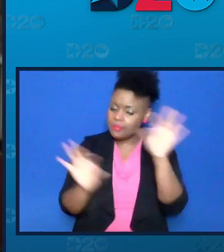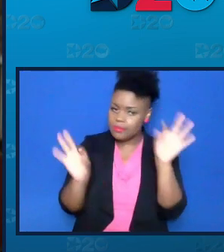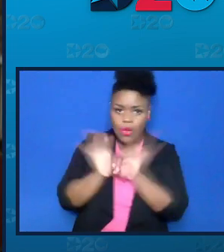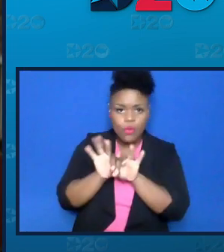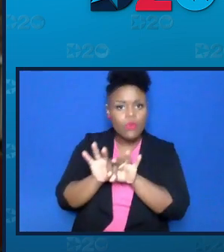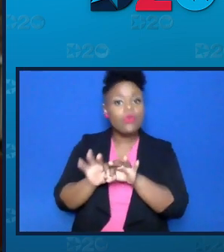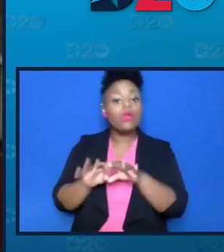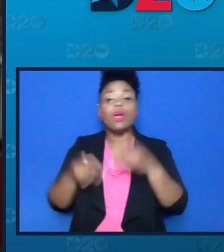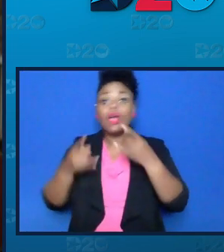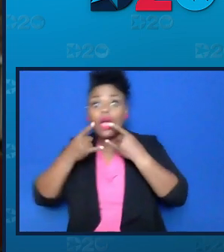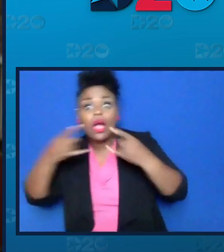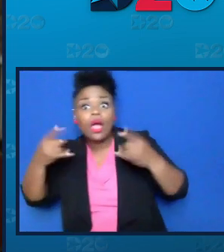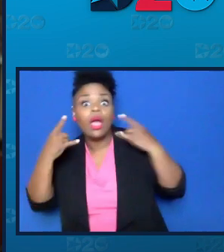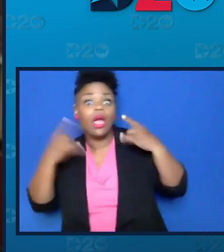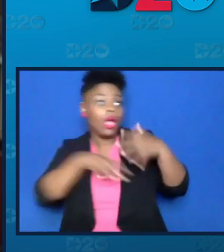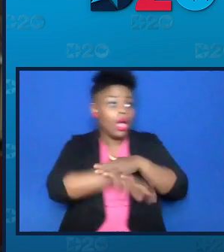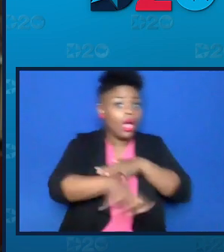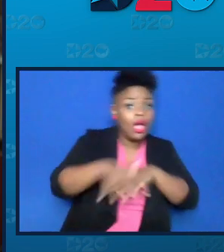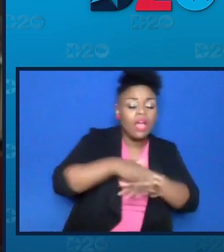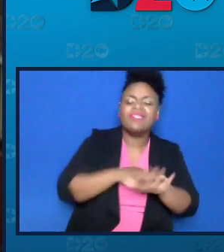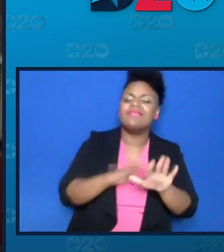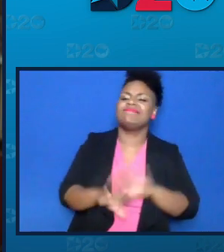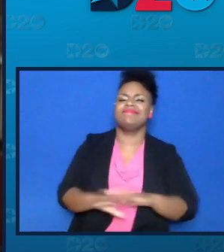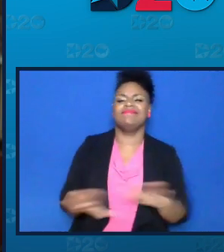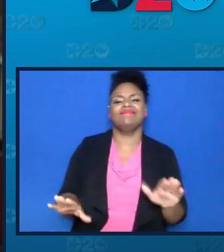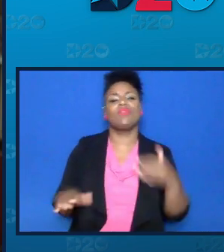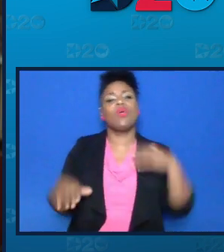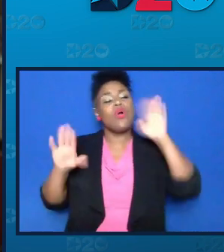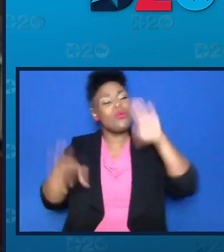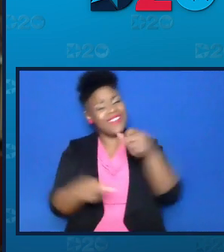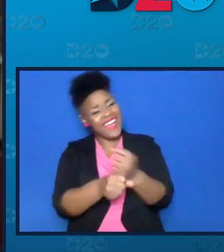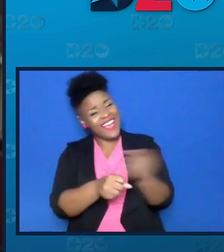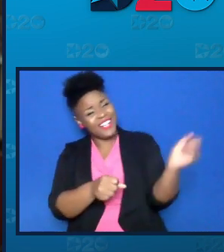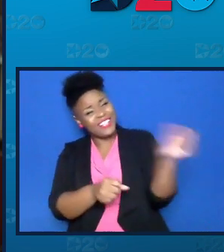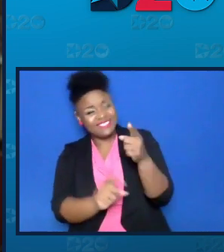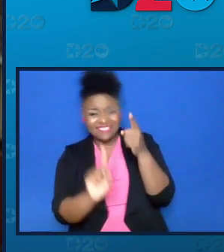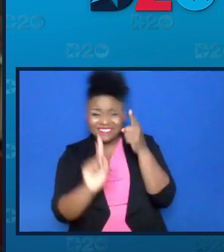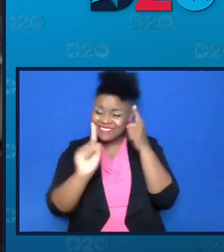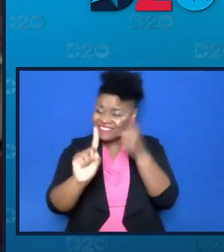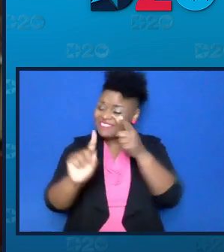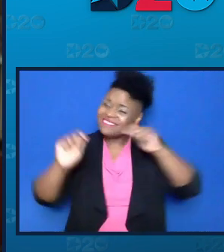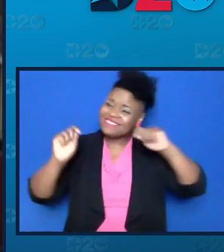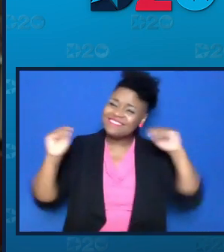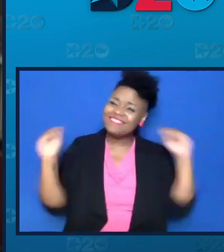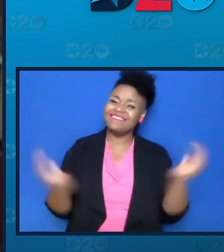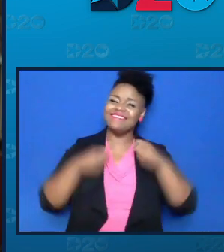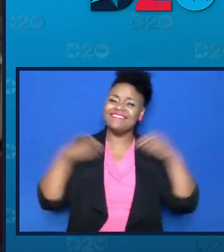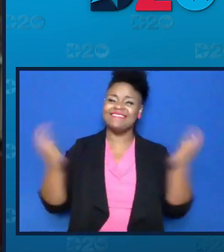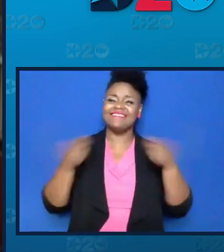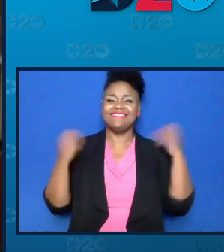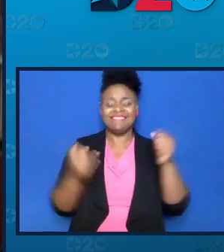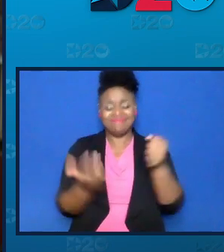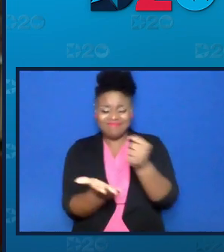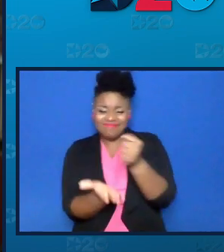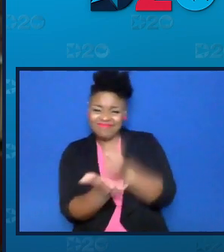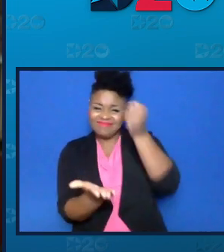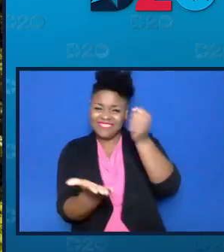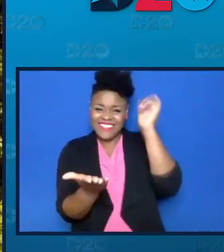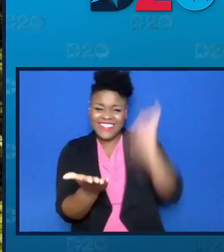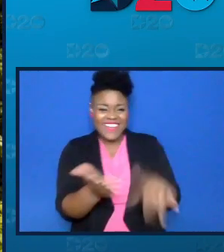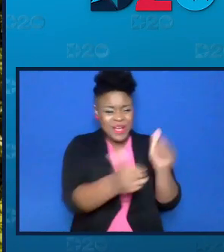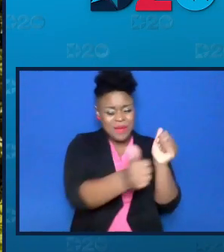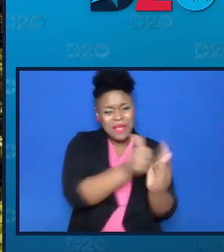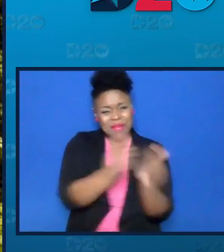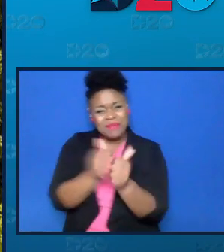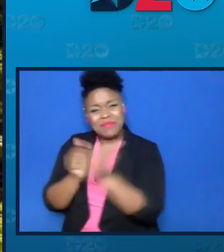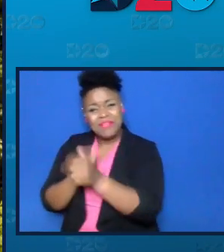all celebrating landmark legislation that the Biden-Harris administration have shepherded through Congress and signed into law.